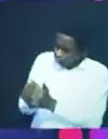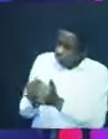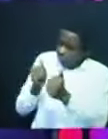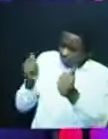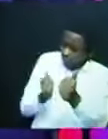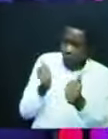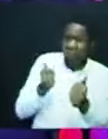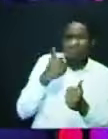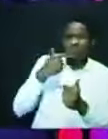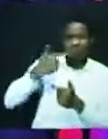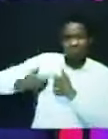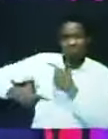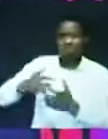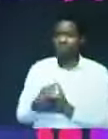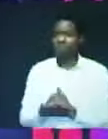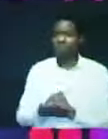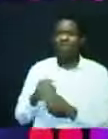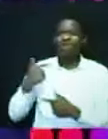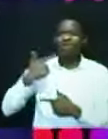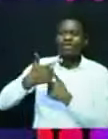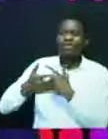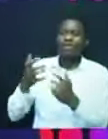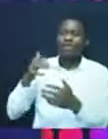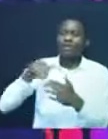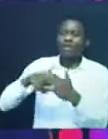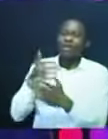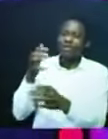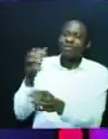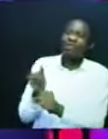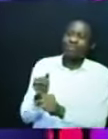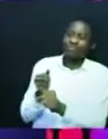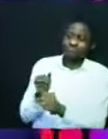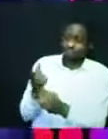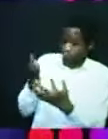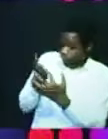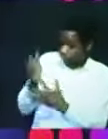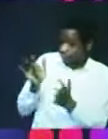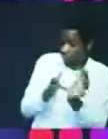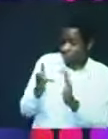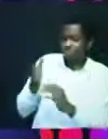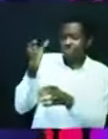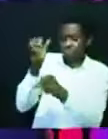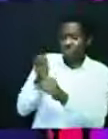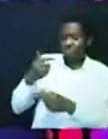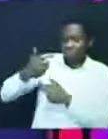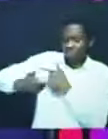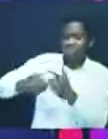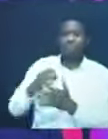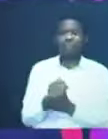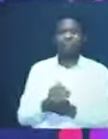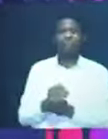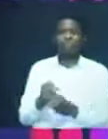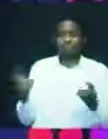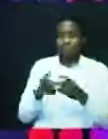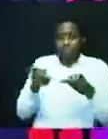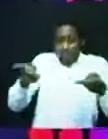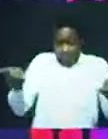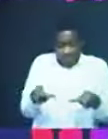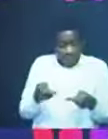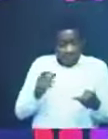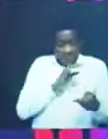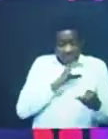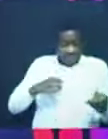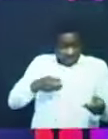talking about grace, it came through Jesus Christ. Ye kan dom wa enam Christo Yesu so ne bai. So wherever the word or Christ is, the grace